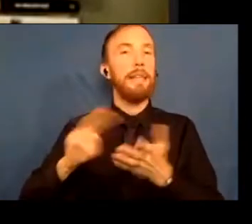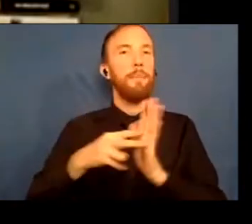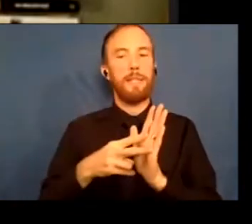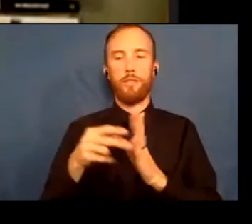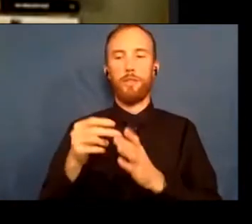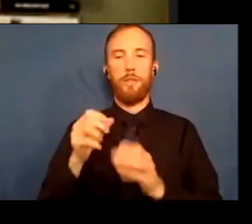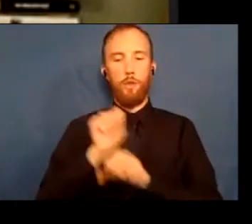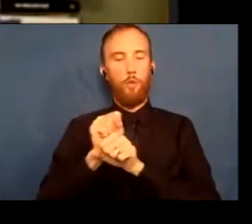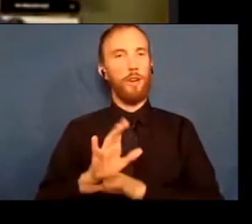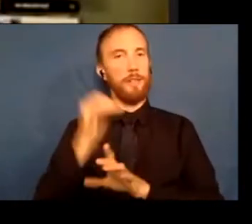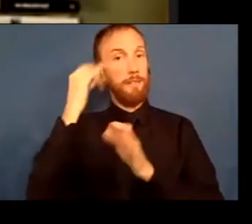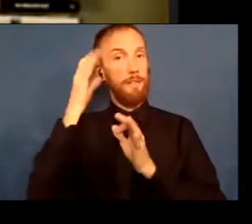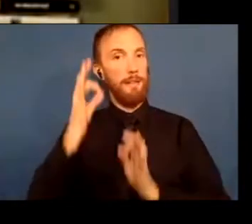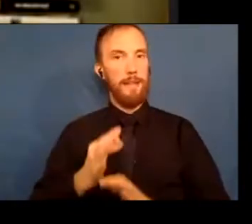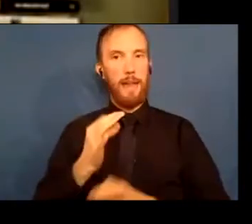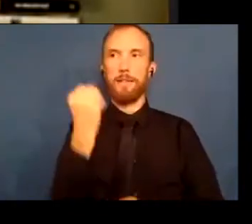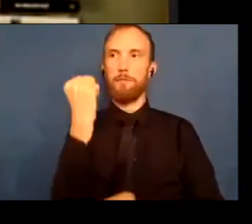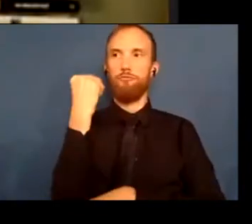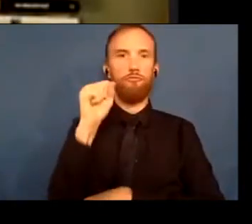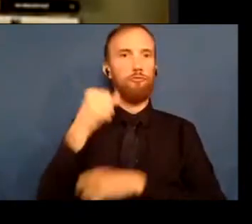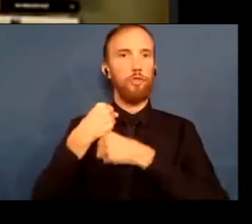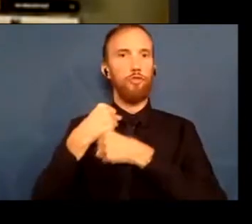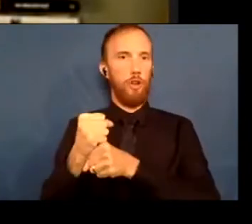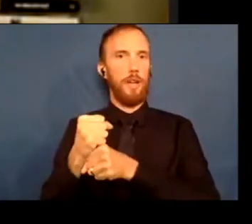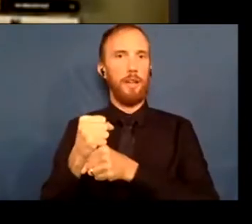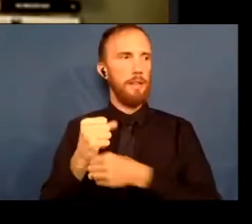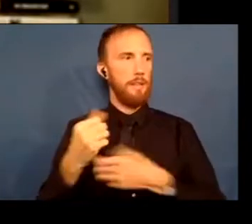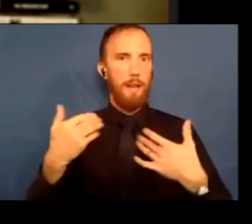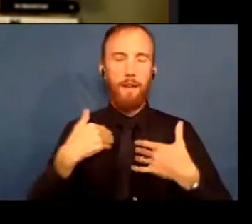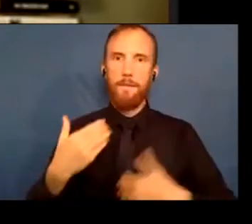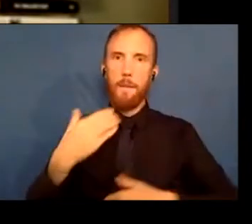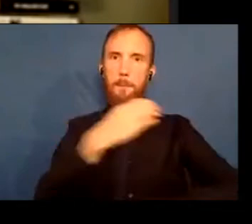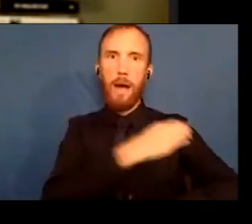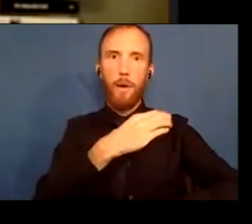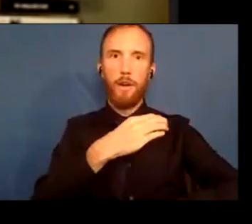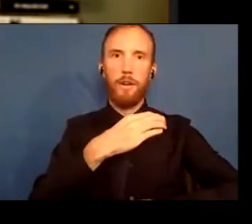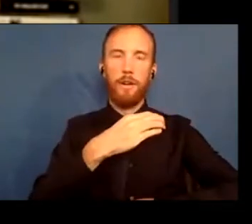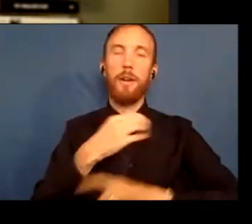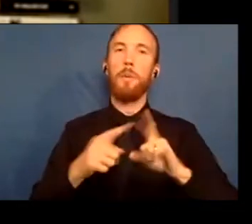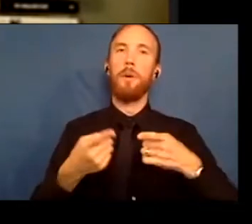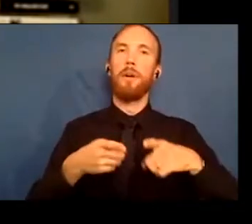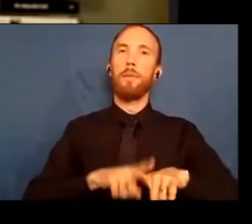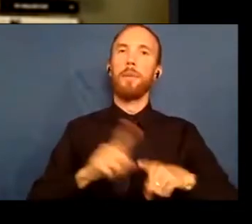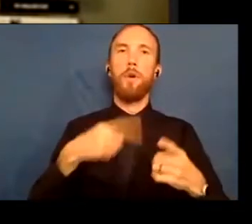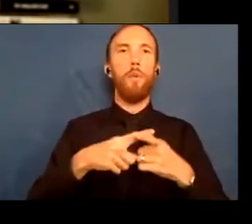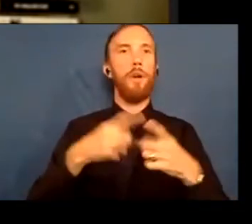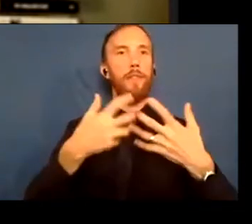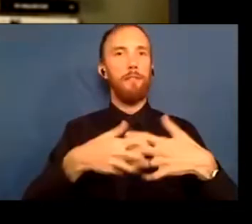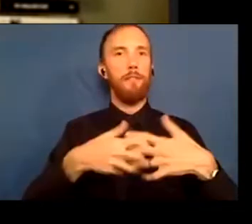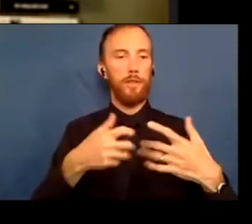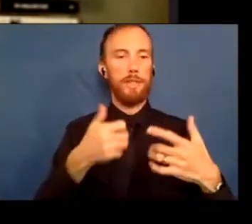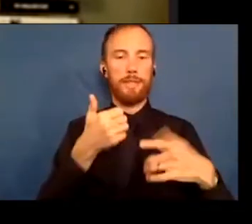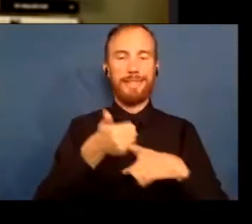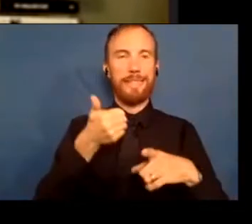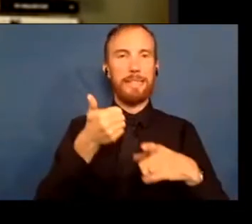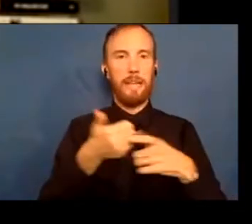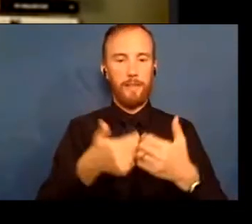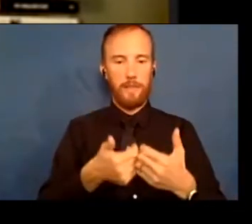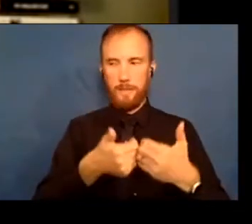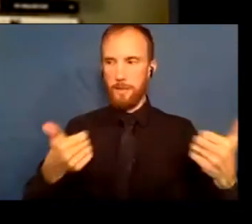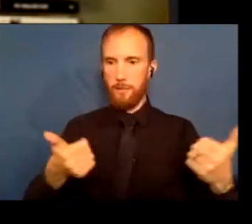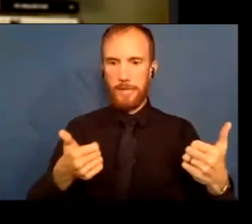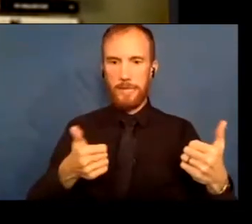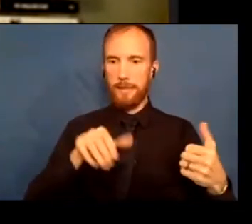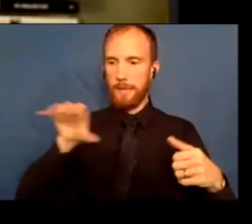The moment you disarticulate the factory, several things happen. One is monopoly